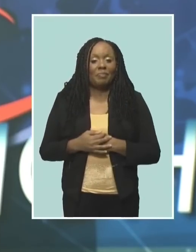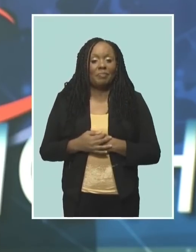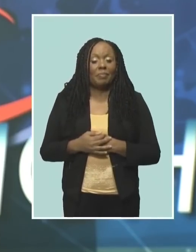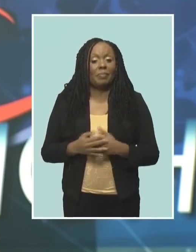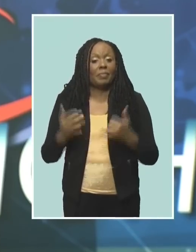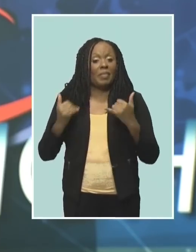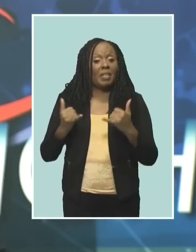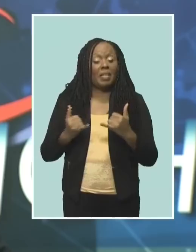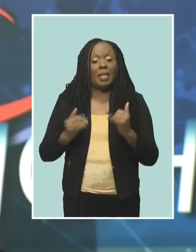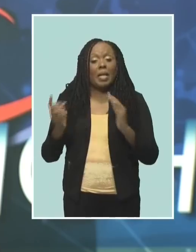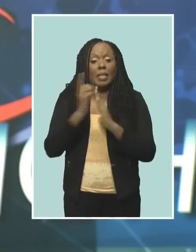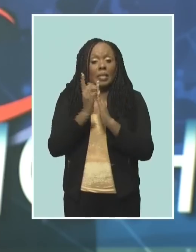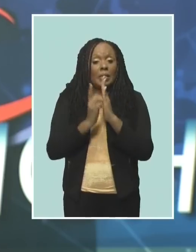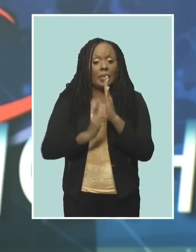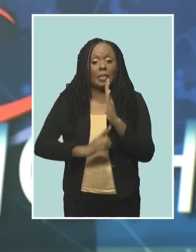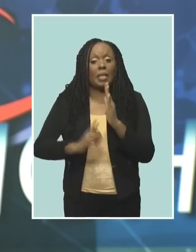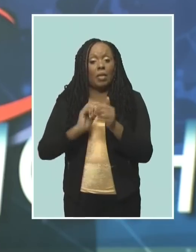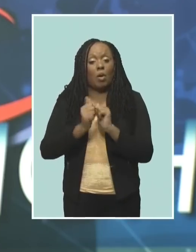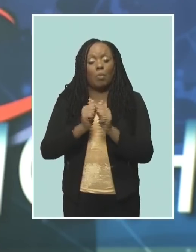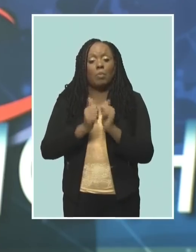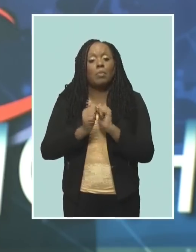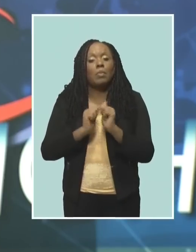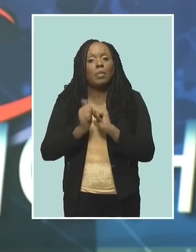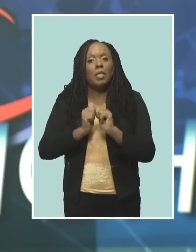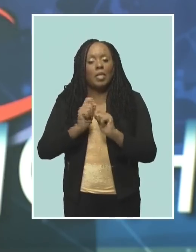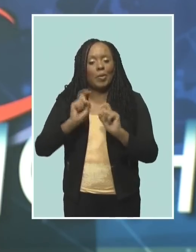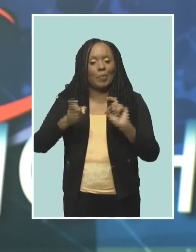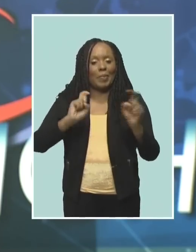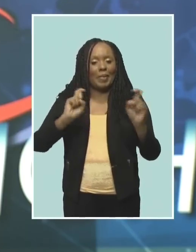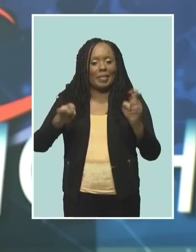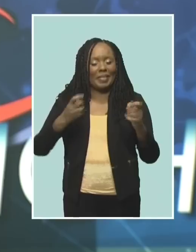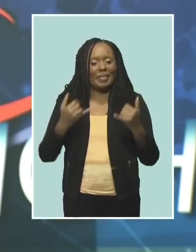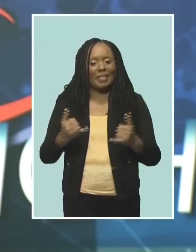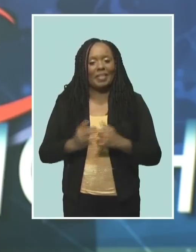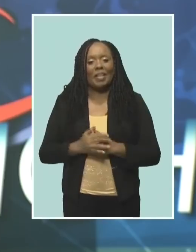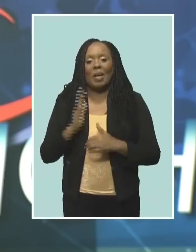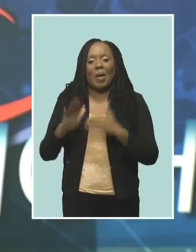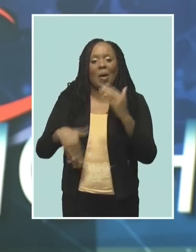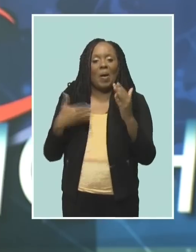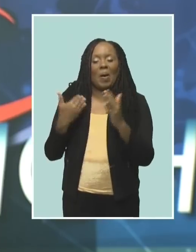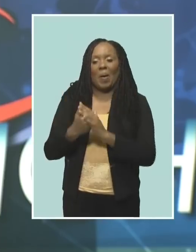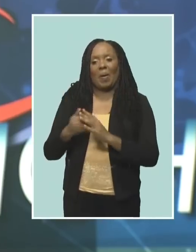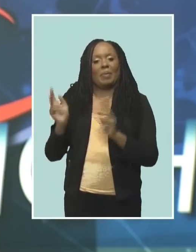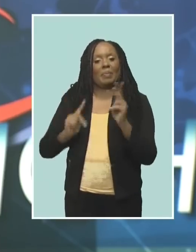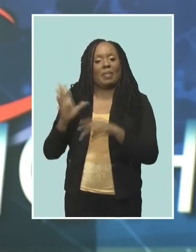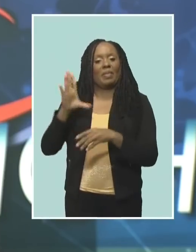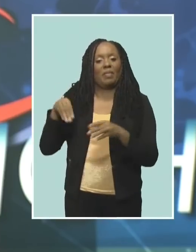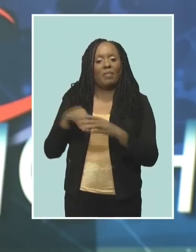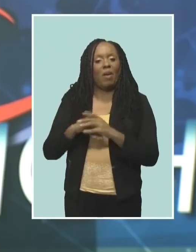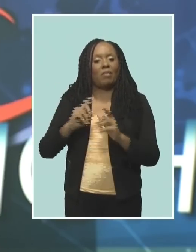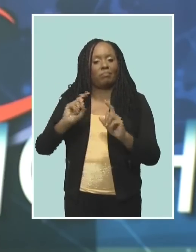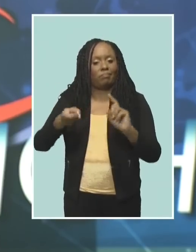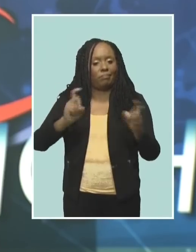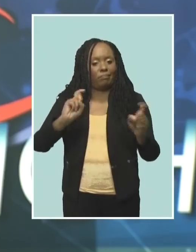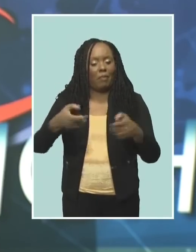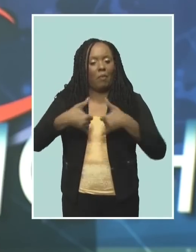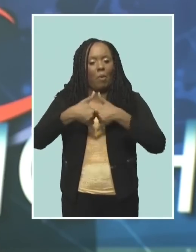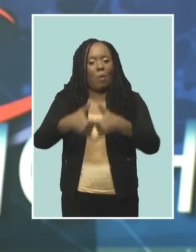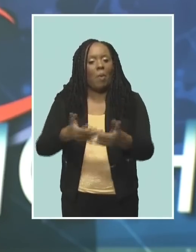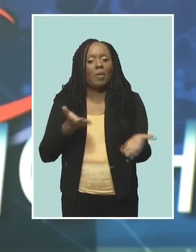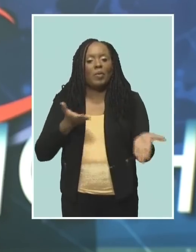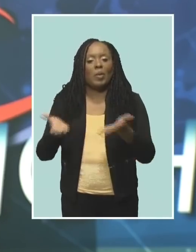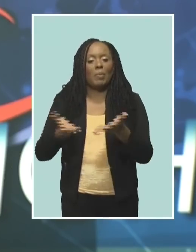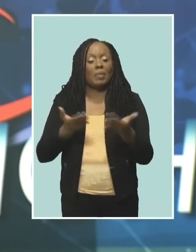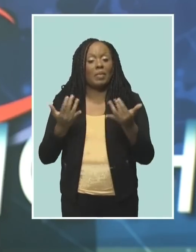Infrastructure Design Competition were rewarded for their efforts. The architects received tokens of appreciation during an awards